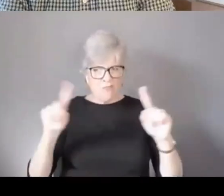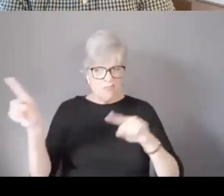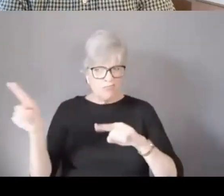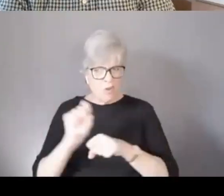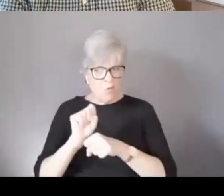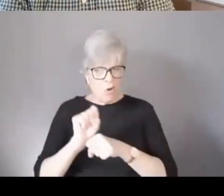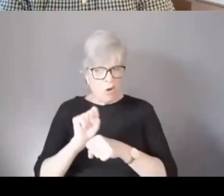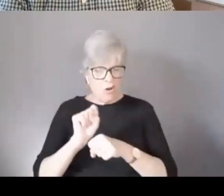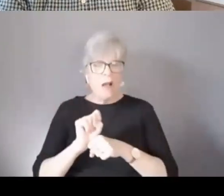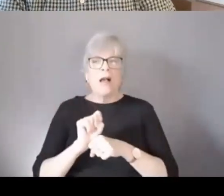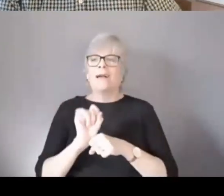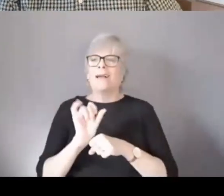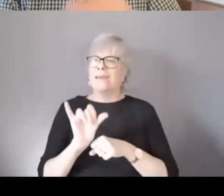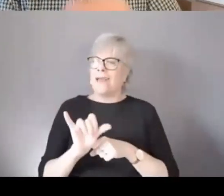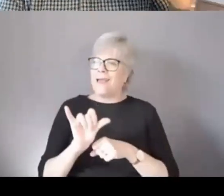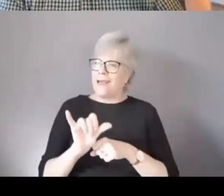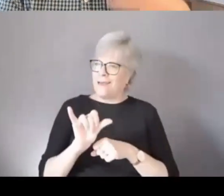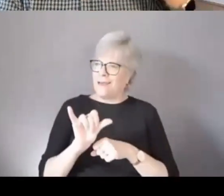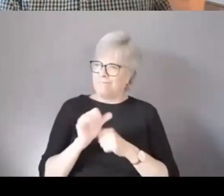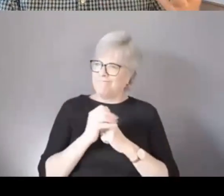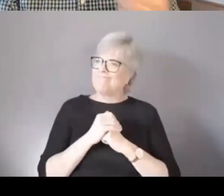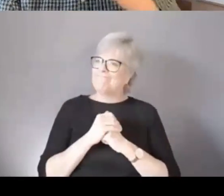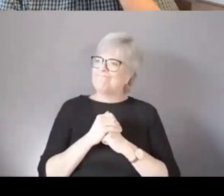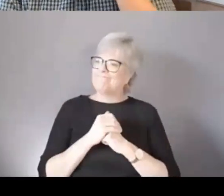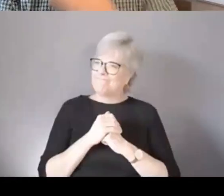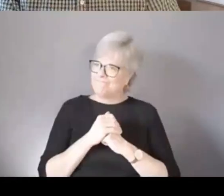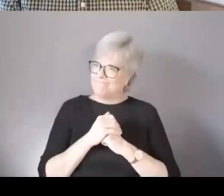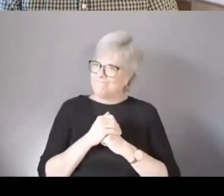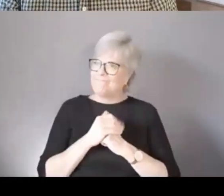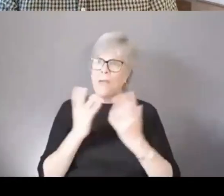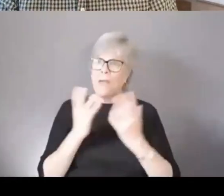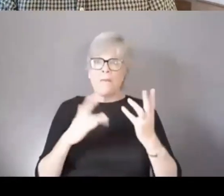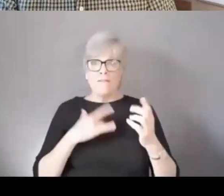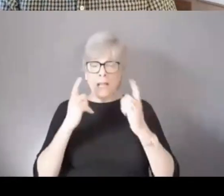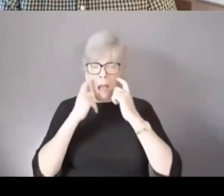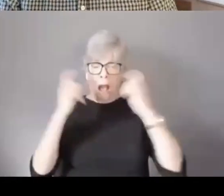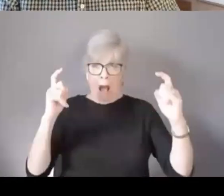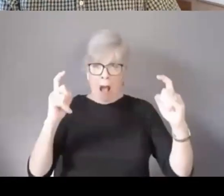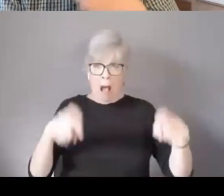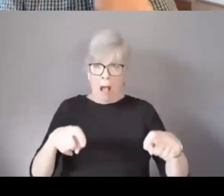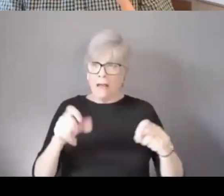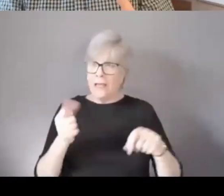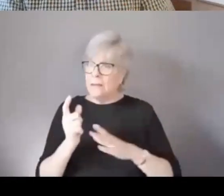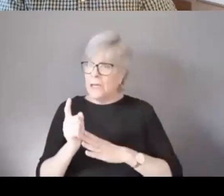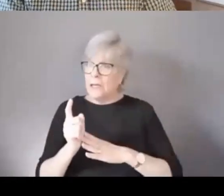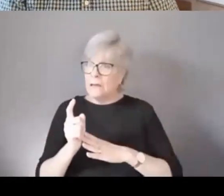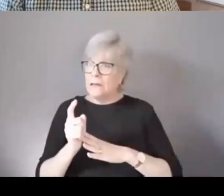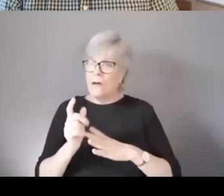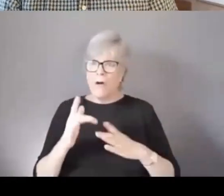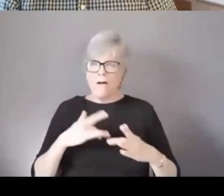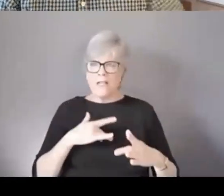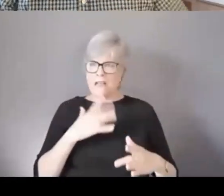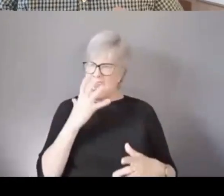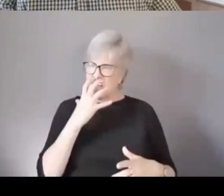Yeah. Right? Maybe I feel like I'm going to burst into tears at any moment, or I feel like I'm really angry and I'm